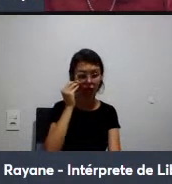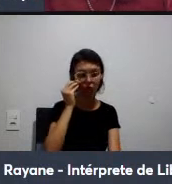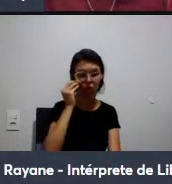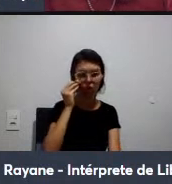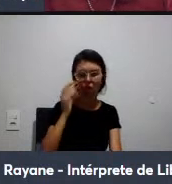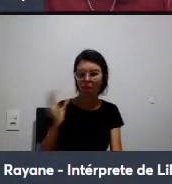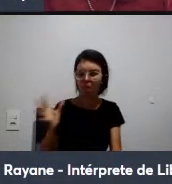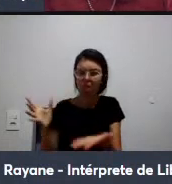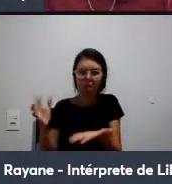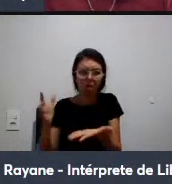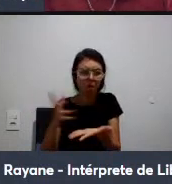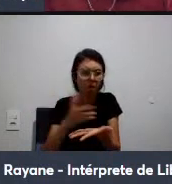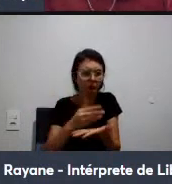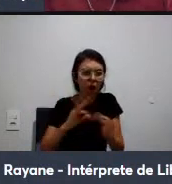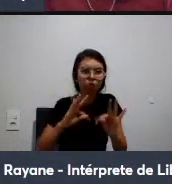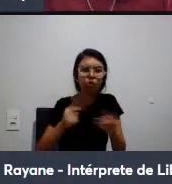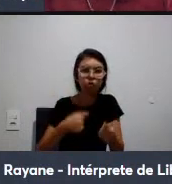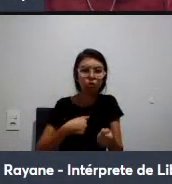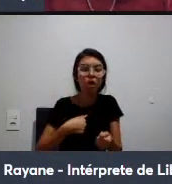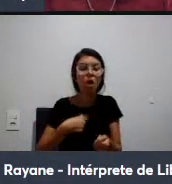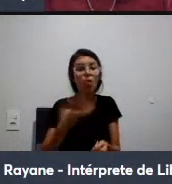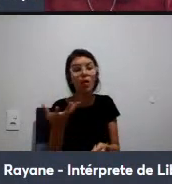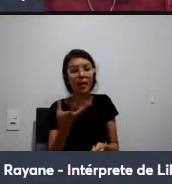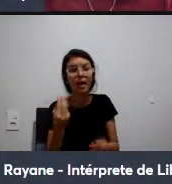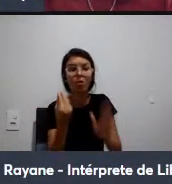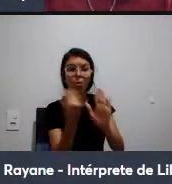sintetizar tudo que eu vou colocar.